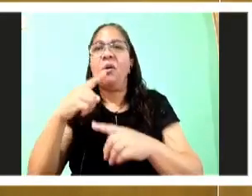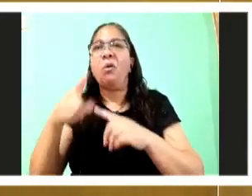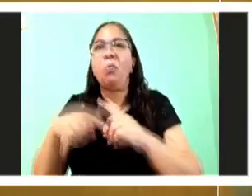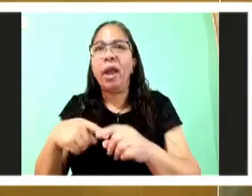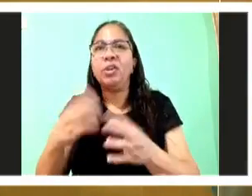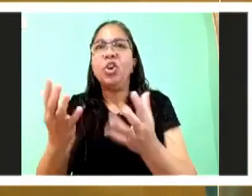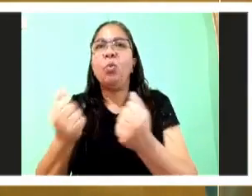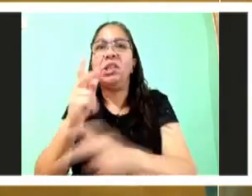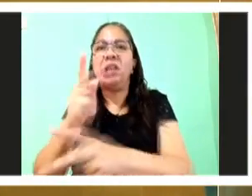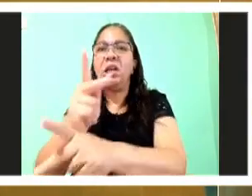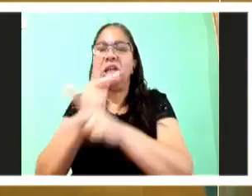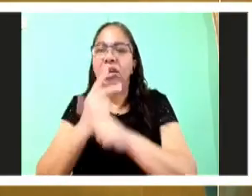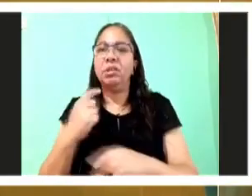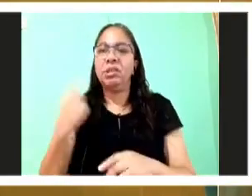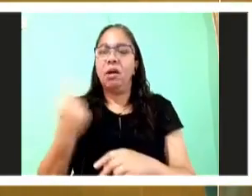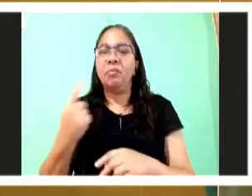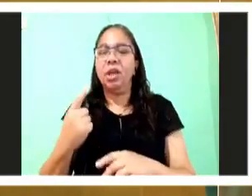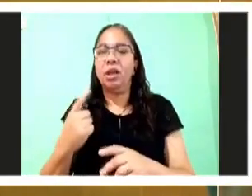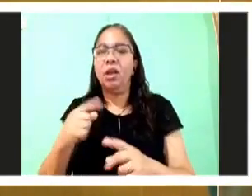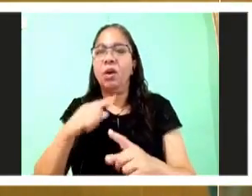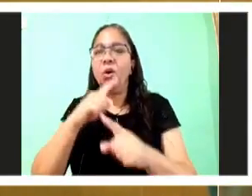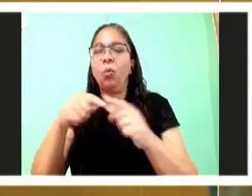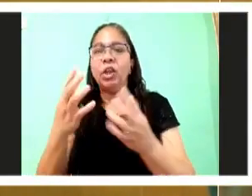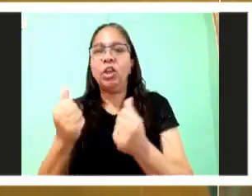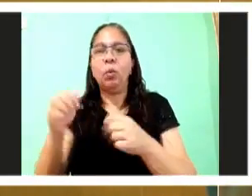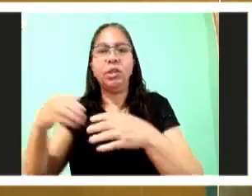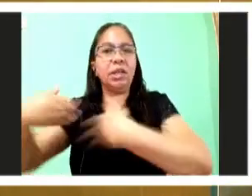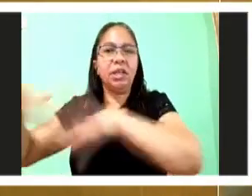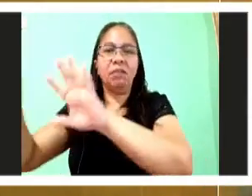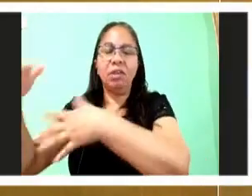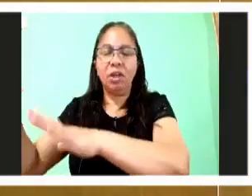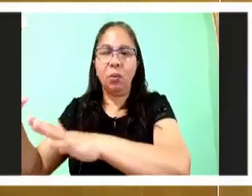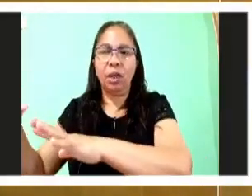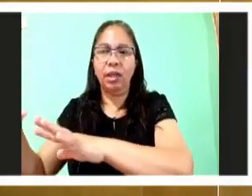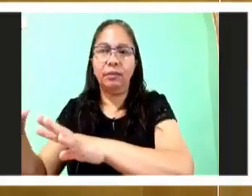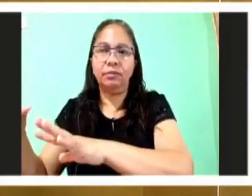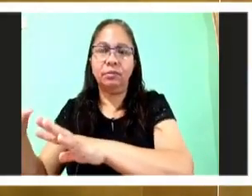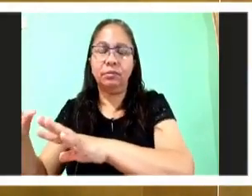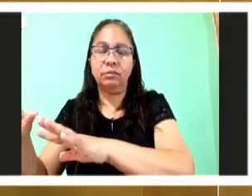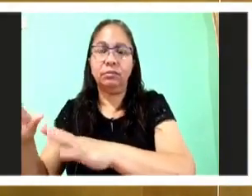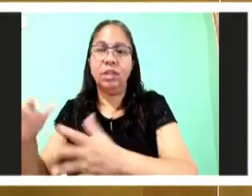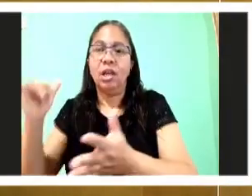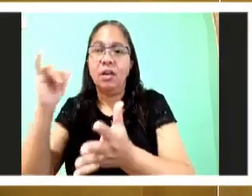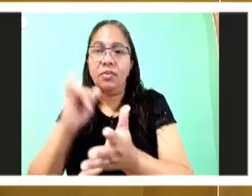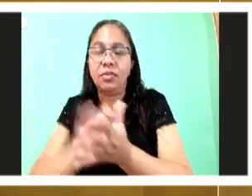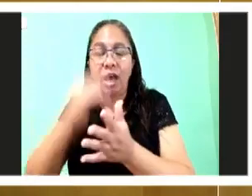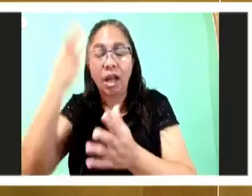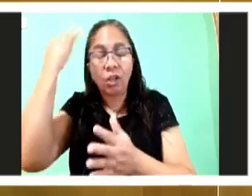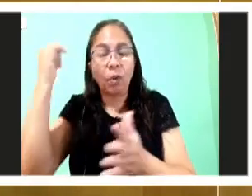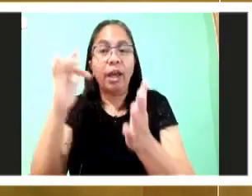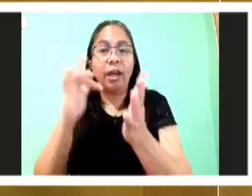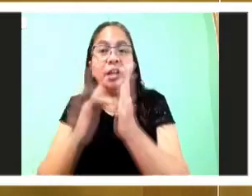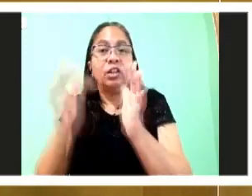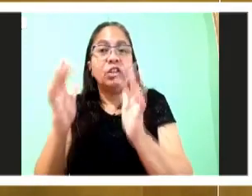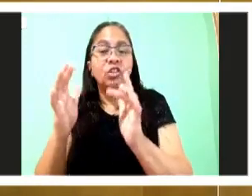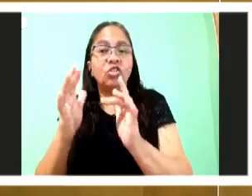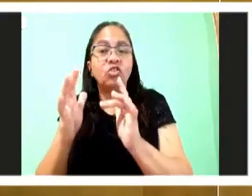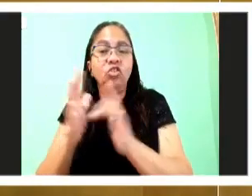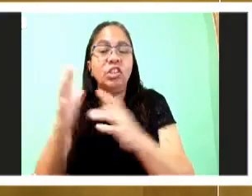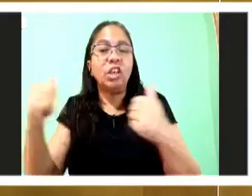when it was convenient to dispense of ownership. And because of that, Jesus' challenge of the law